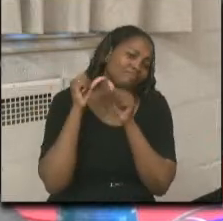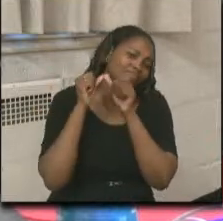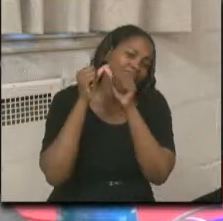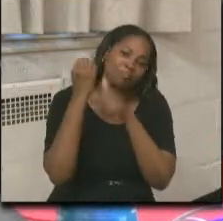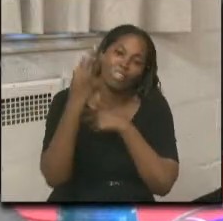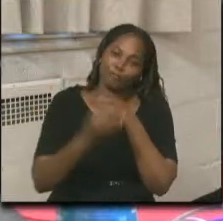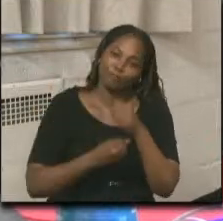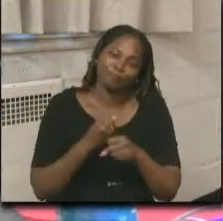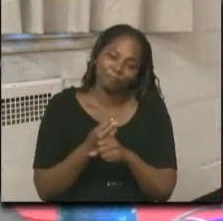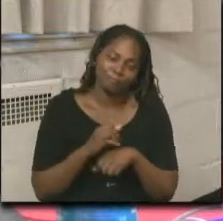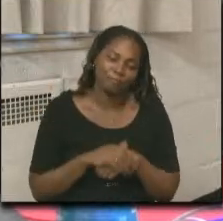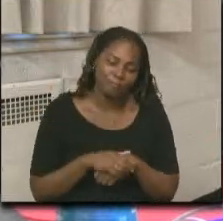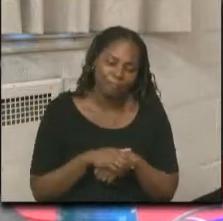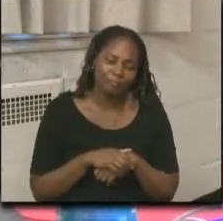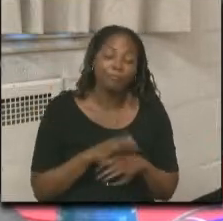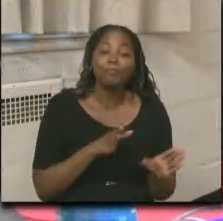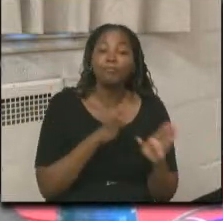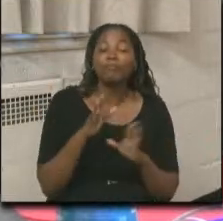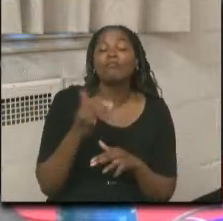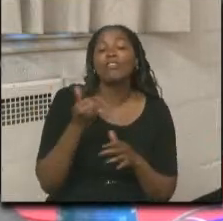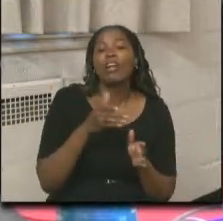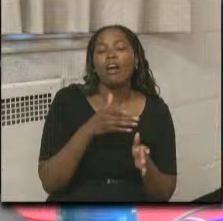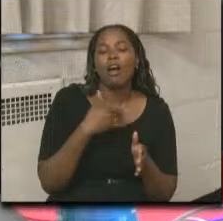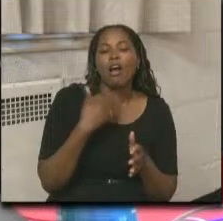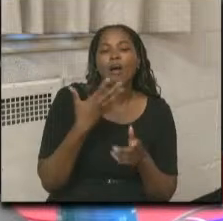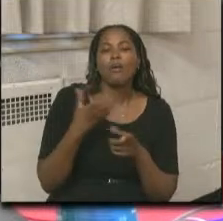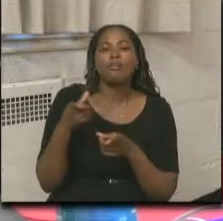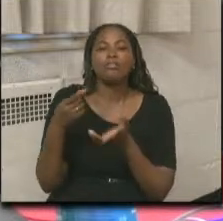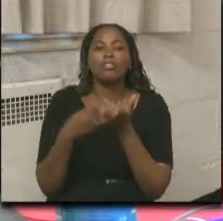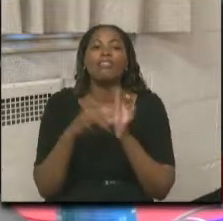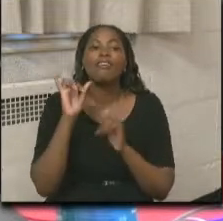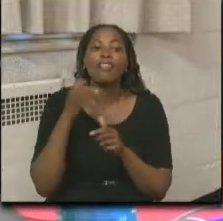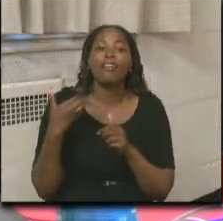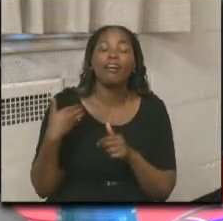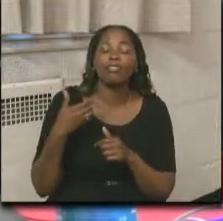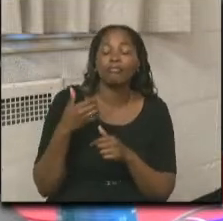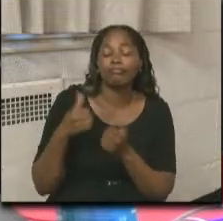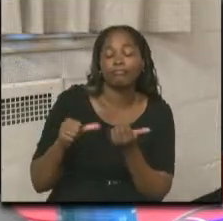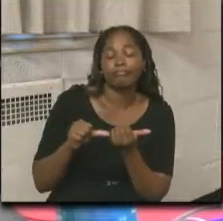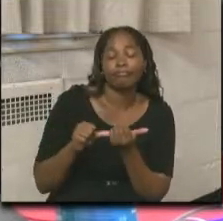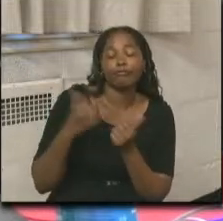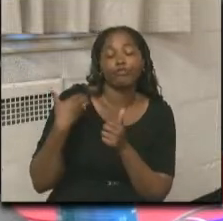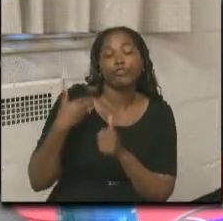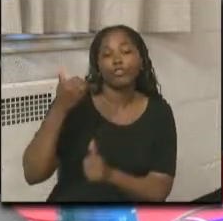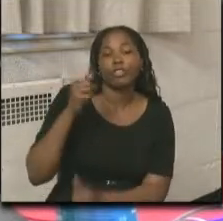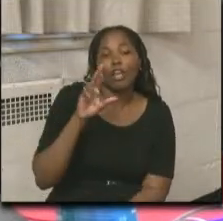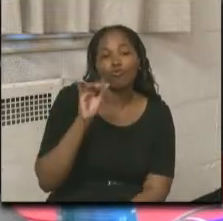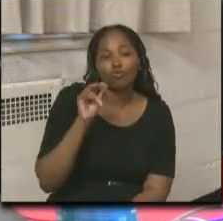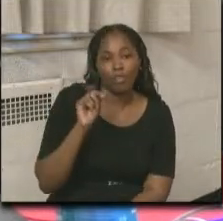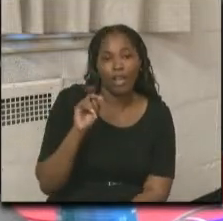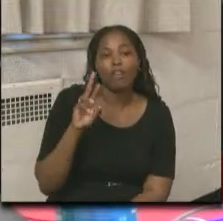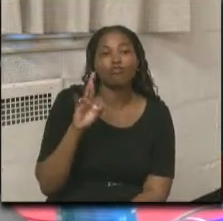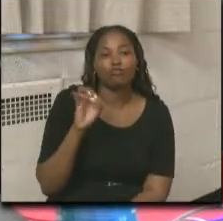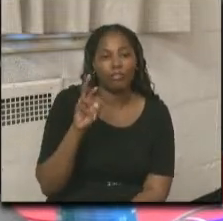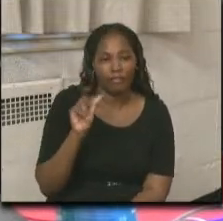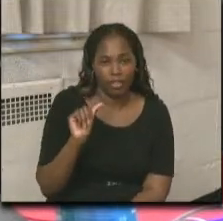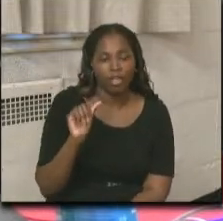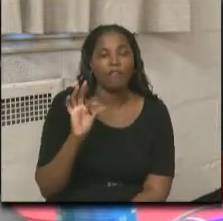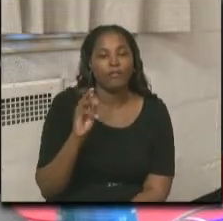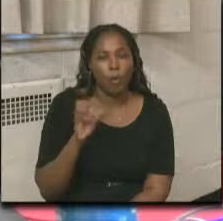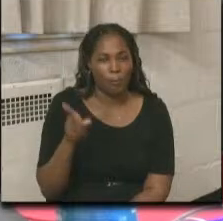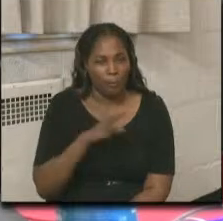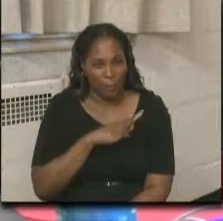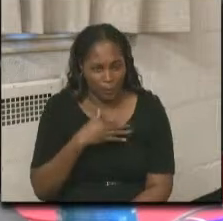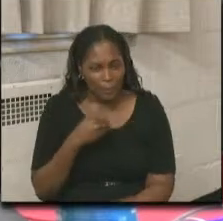go to Vice Chair of the Policy and Governance Committee, Rain Rivera-Forbes, student member of the board. Felt like it was yesterday that you